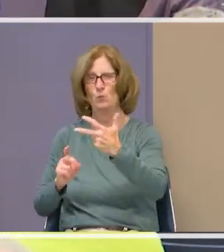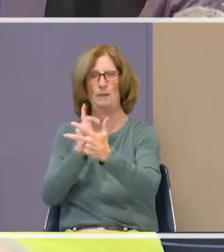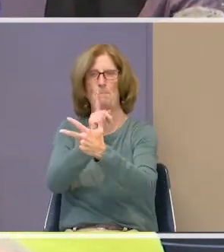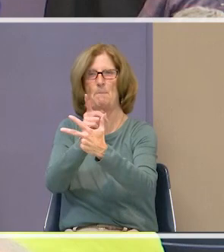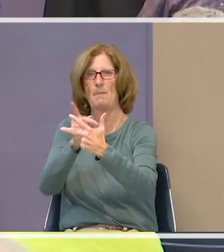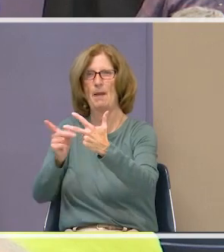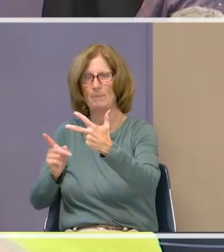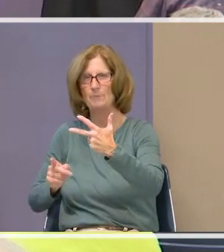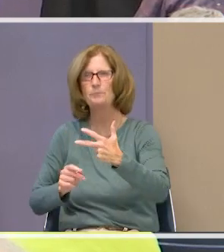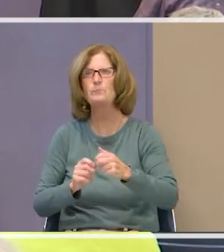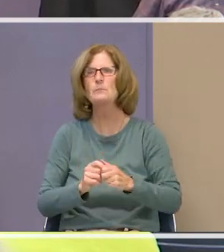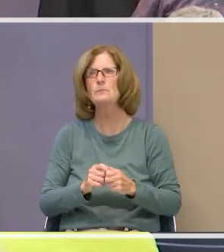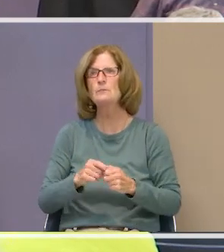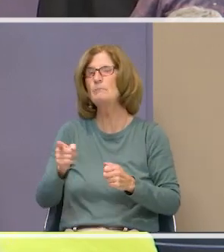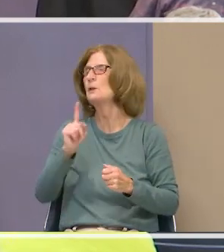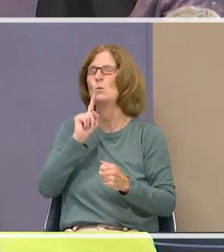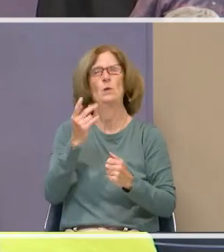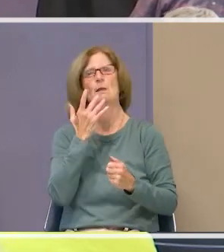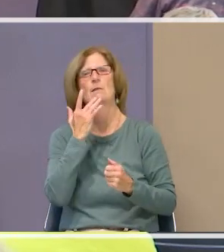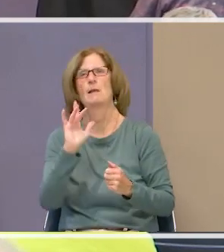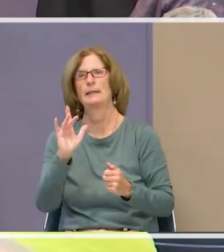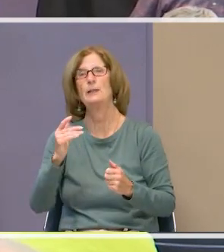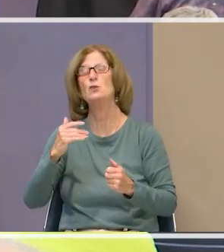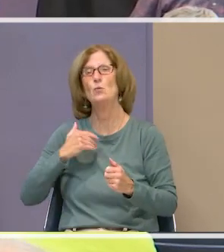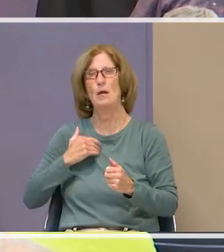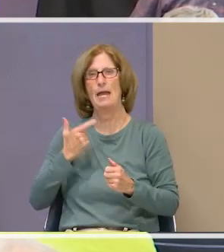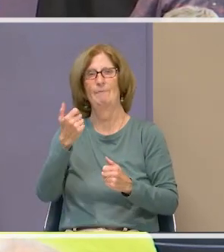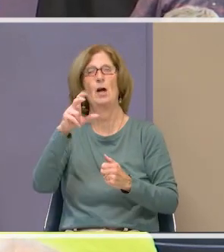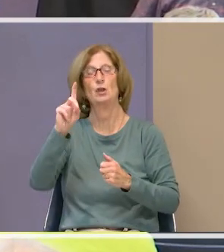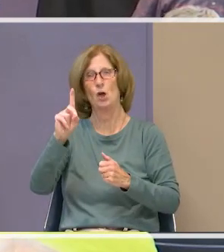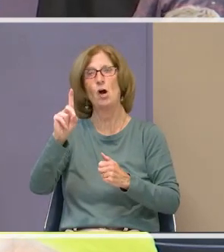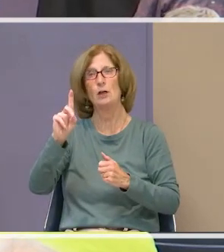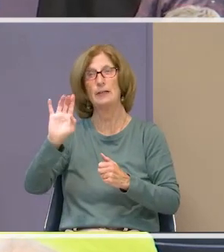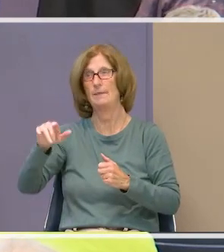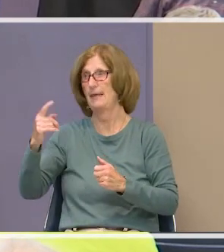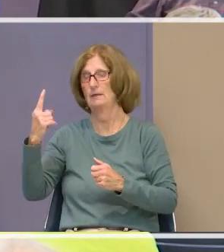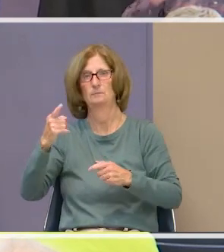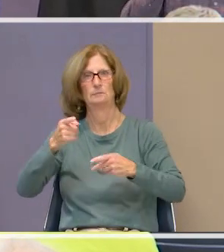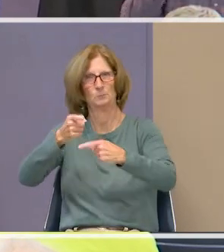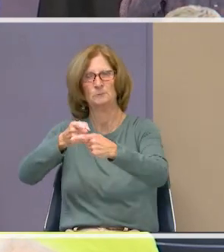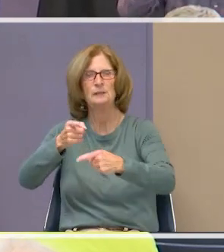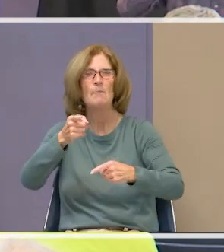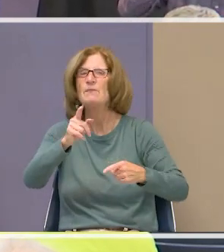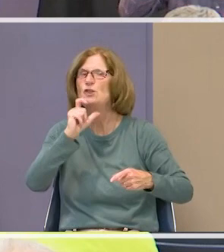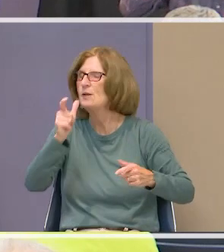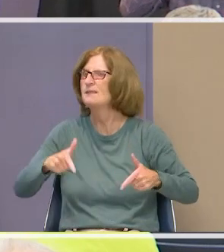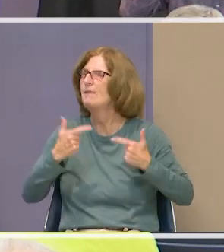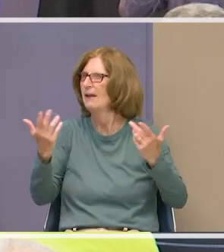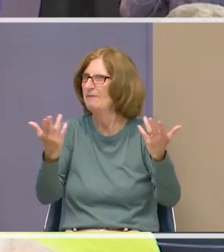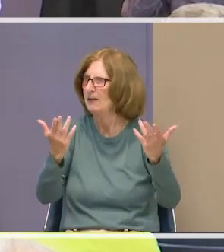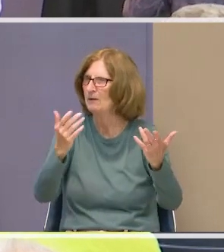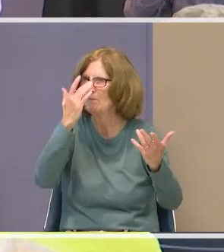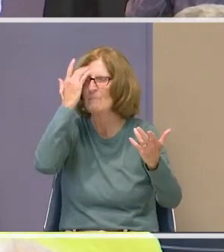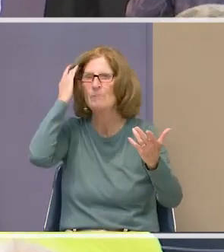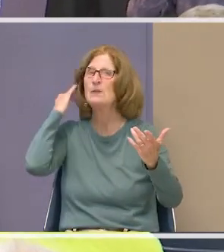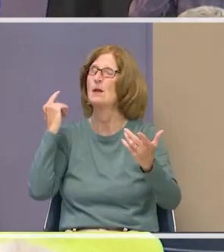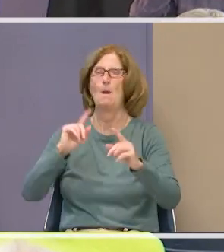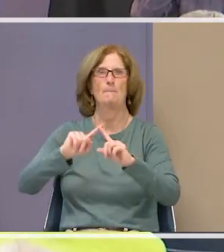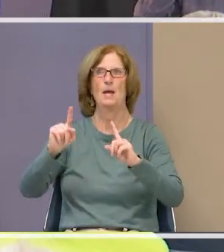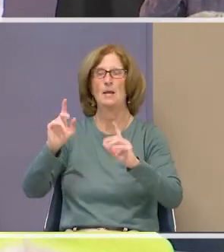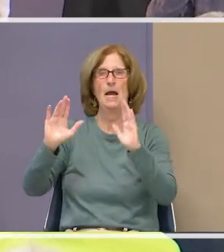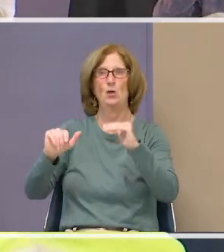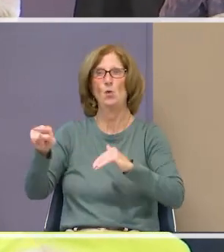points. We are really fortunate to have a crossing guard at that intersection. She may not live in this neighborhood, but I hope you reached out